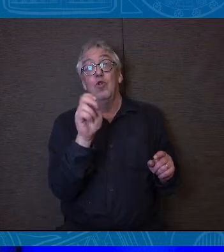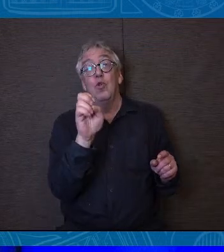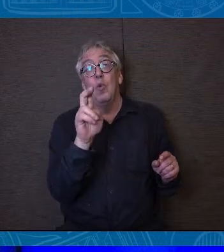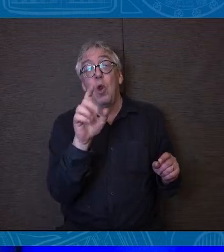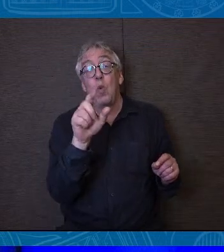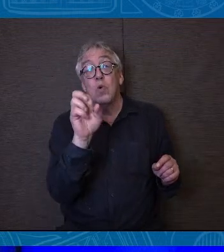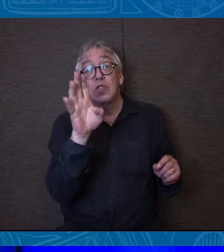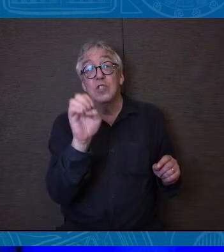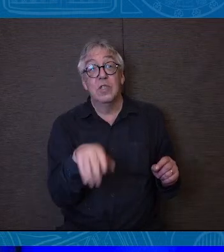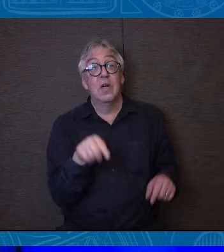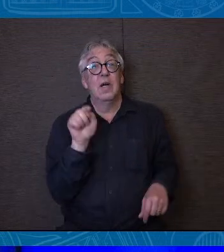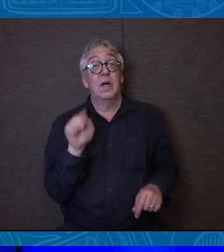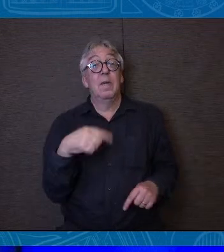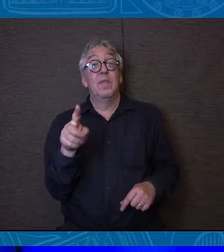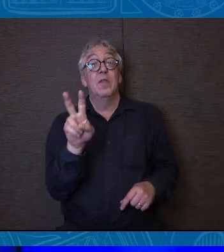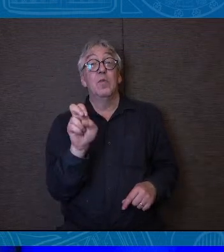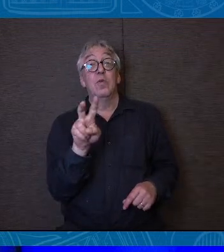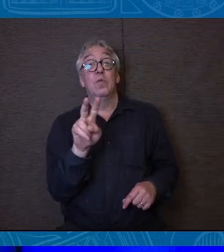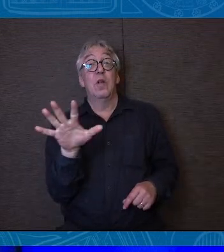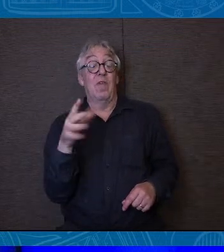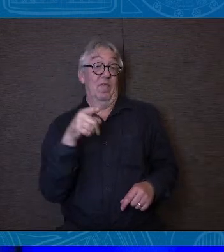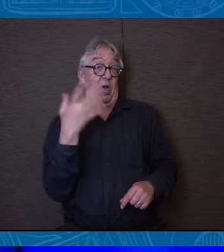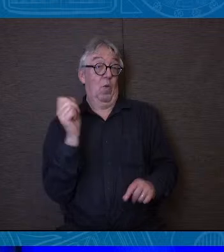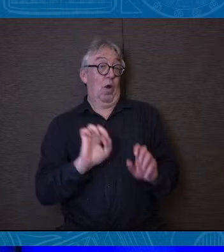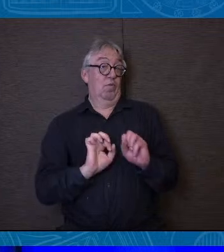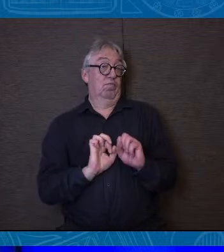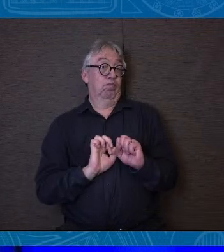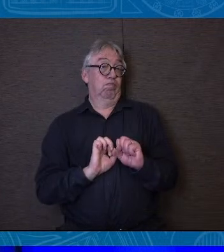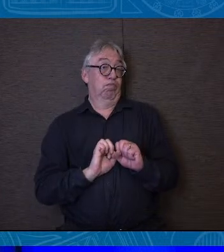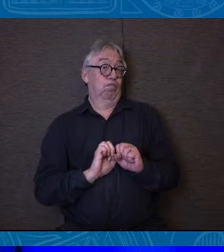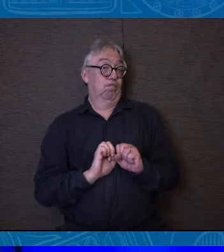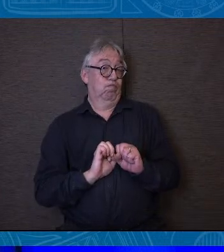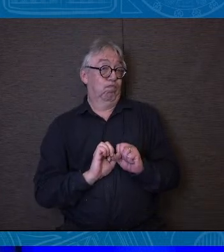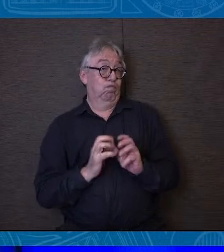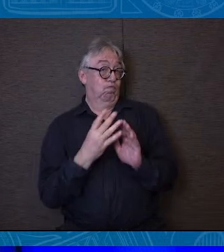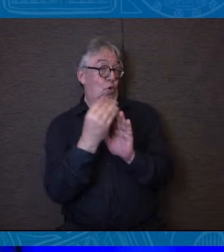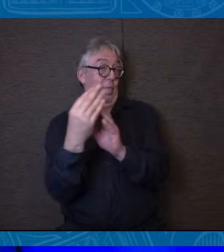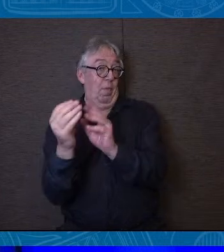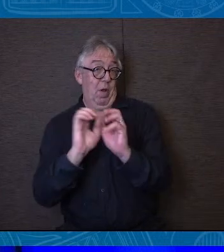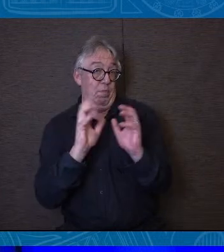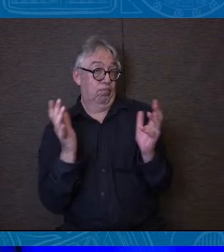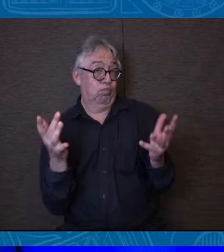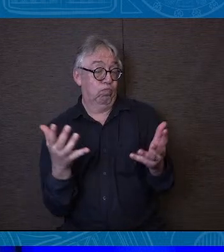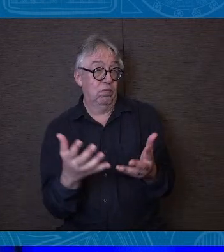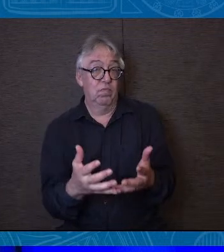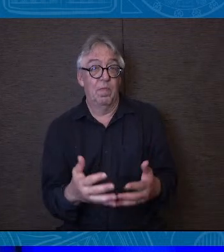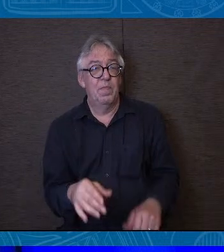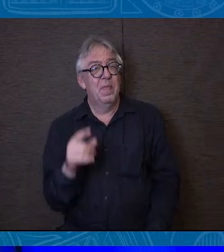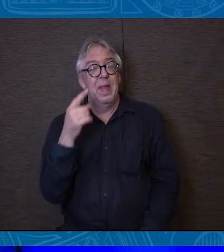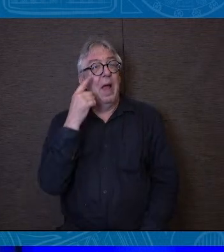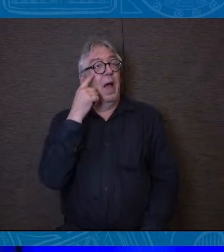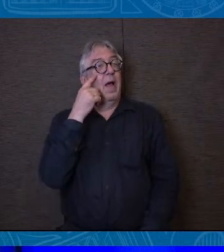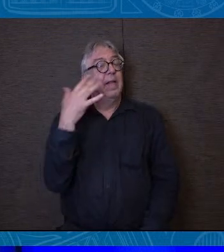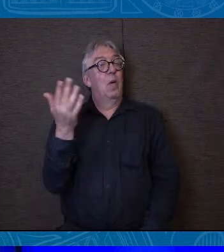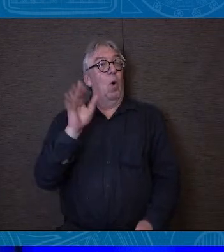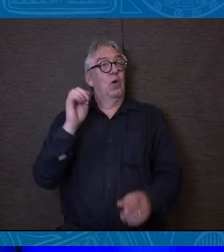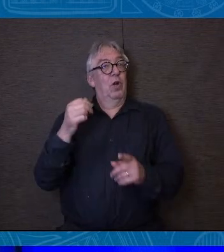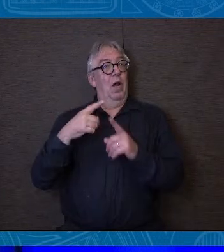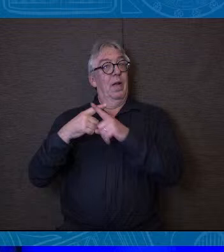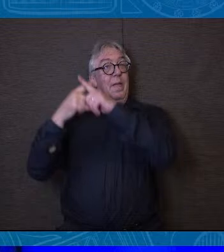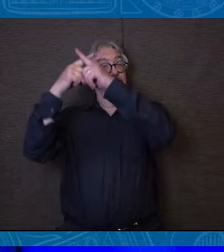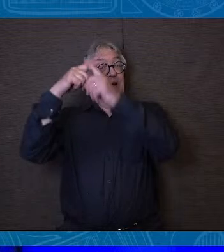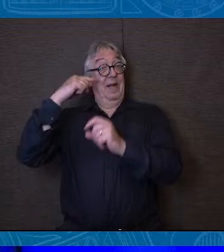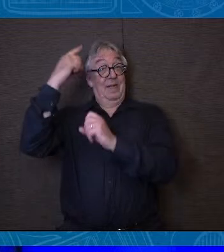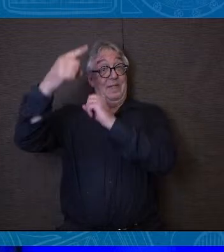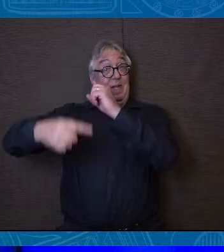around 2025 throughout. So what the opportunity is that you can target a beam, and within that